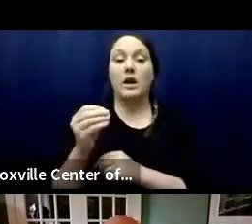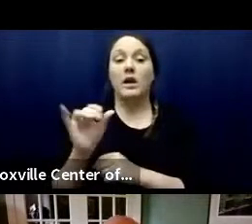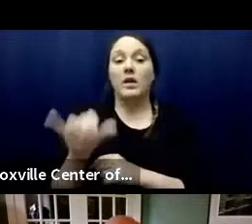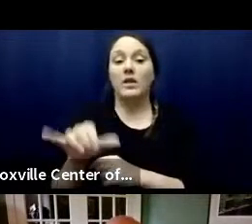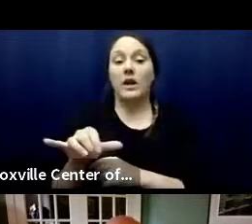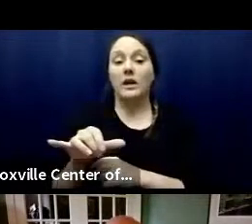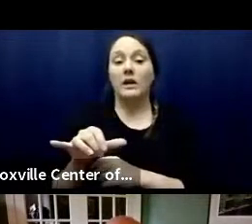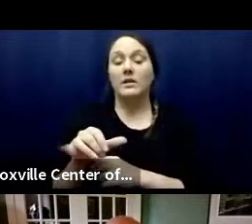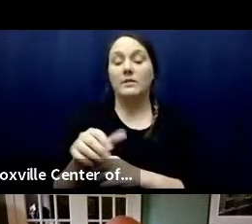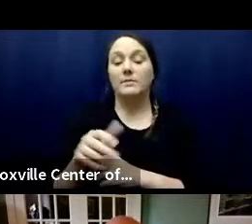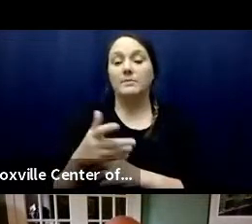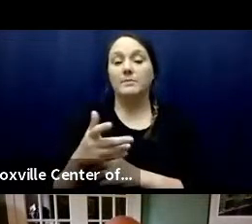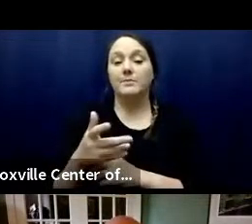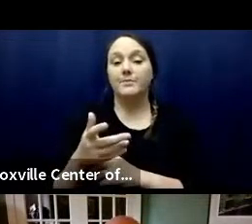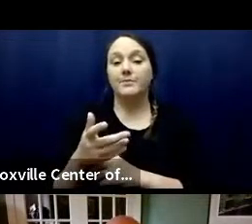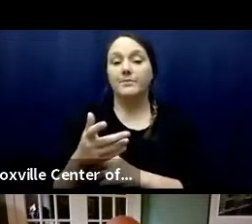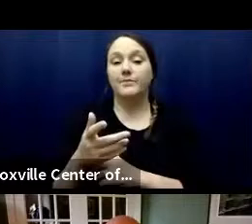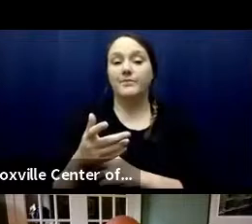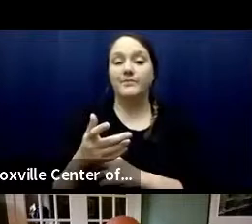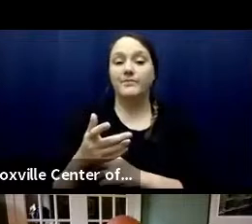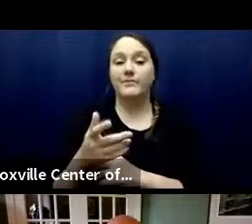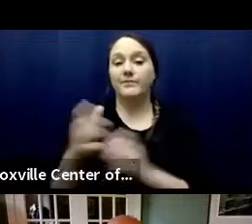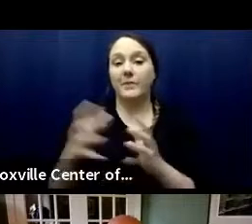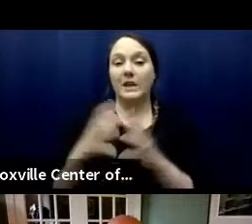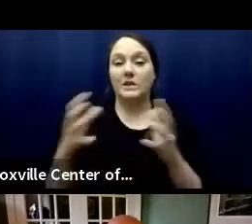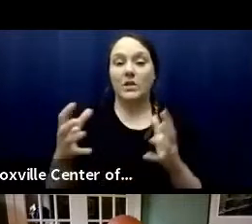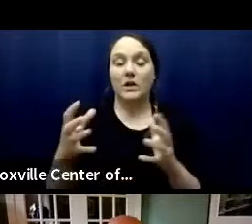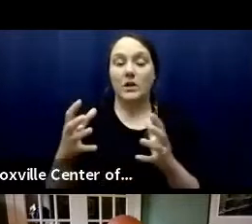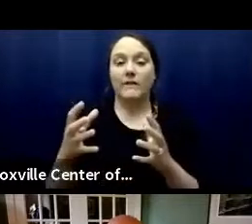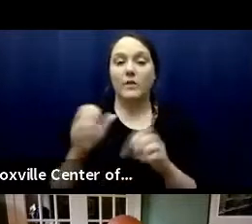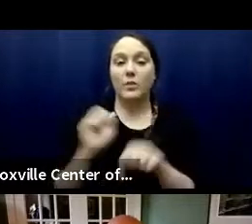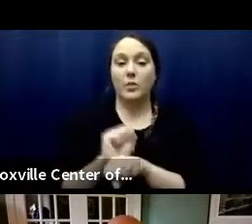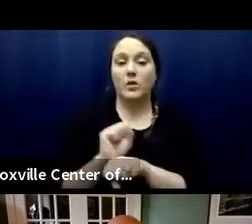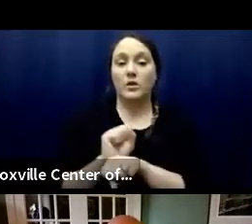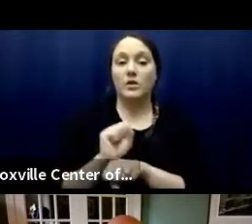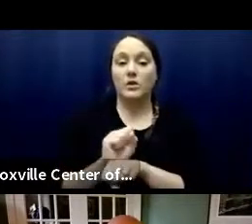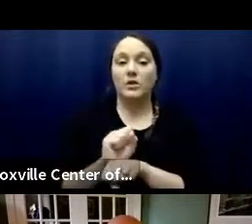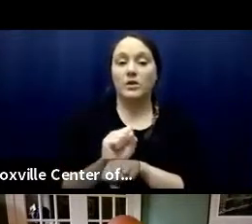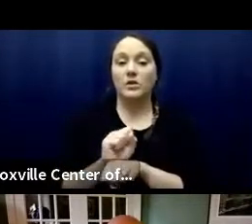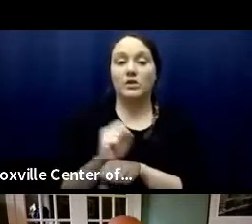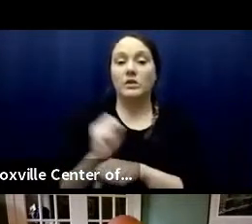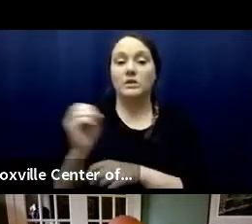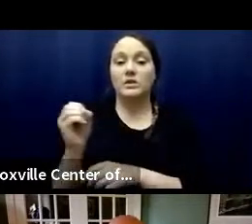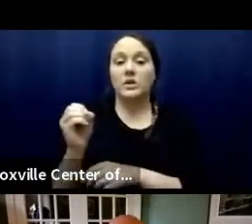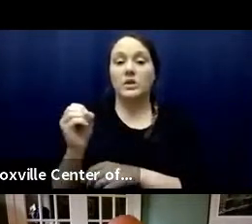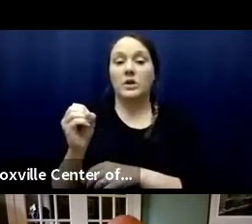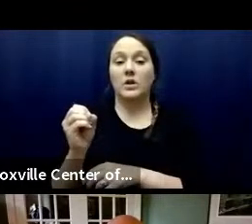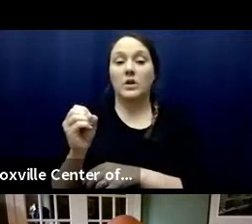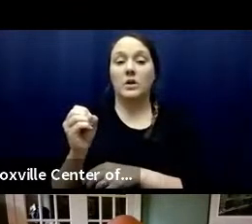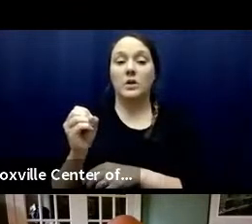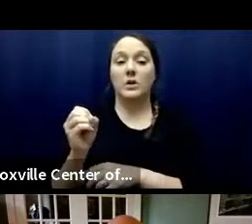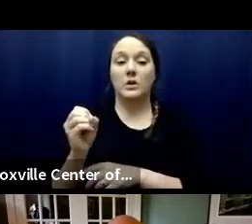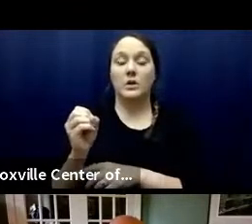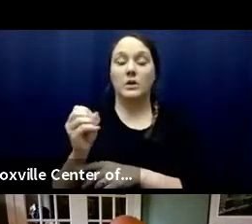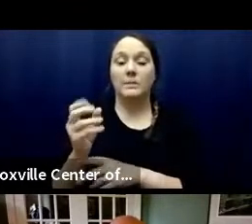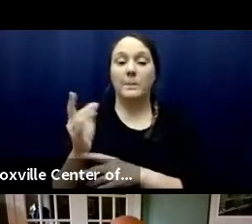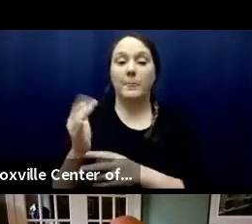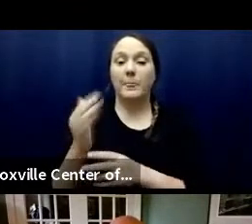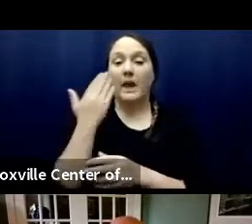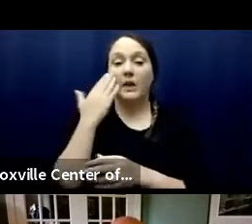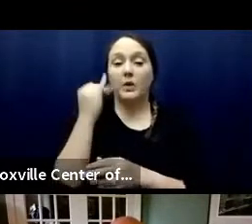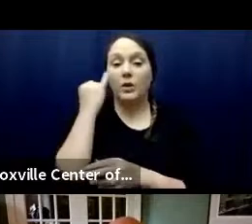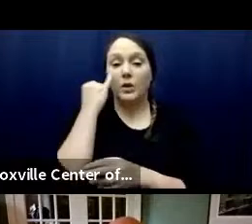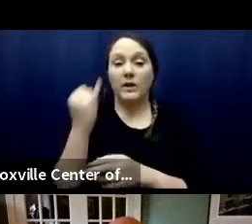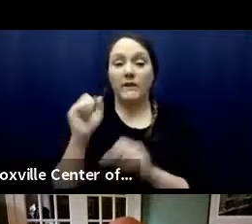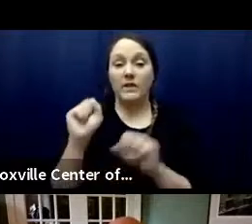is it's a lot of work. So, you know, I don't know about the